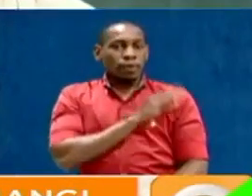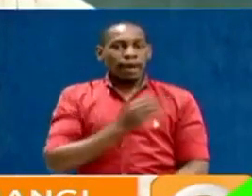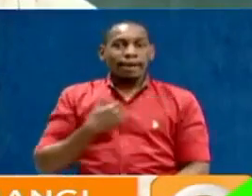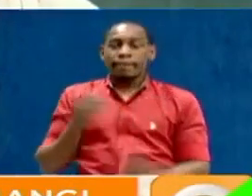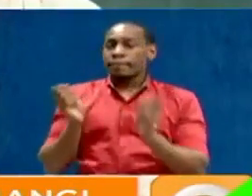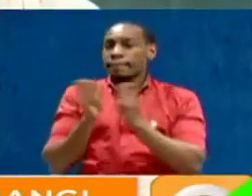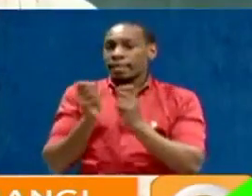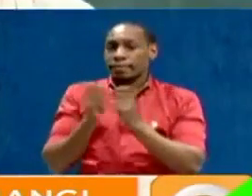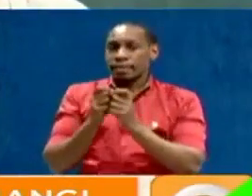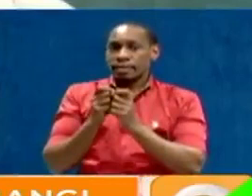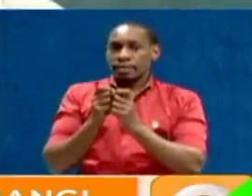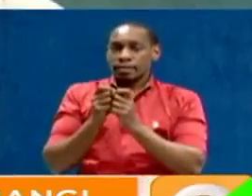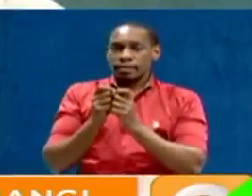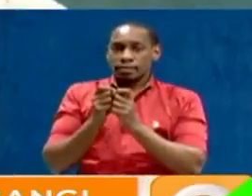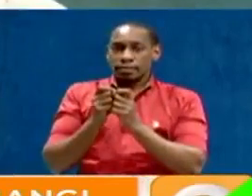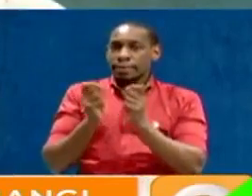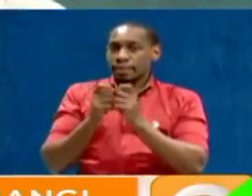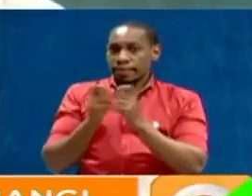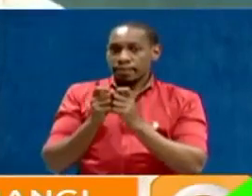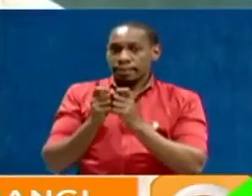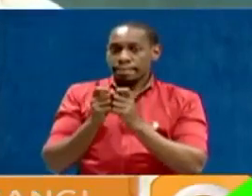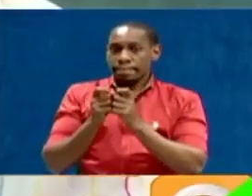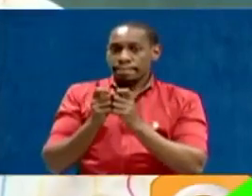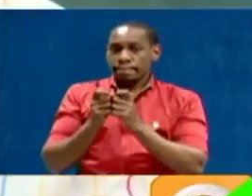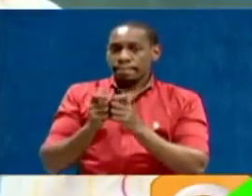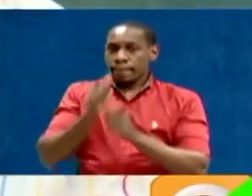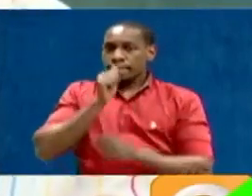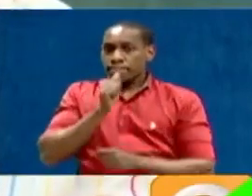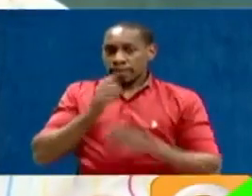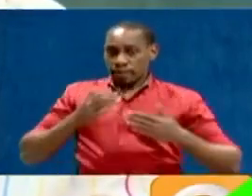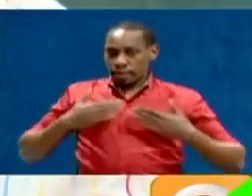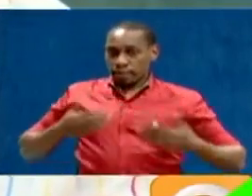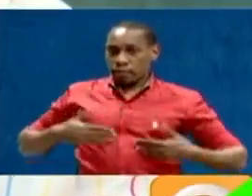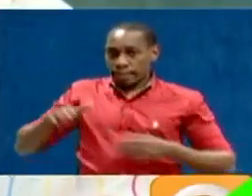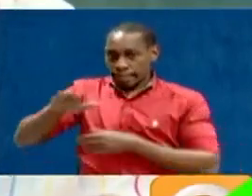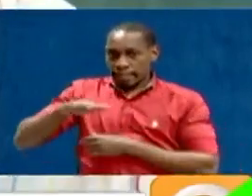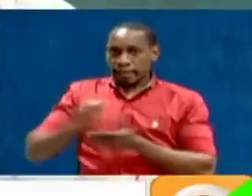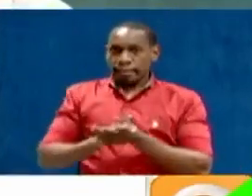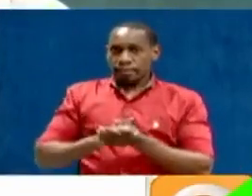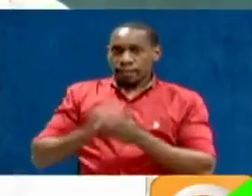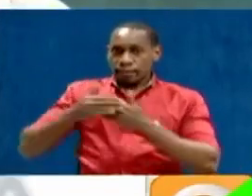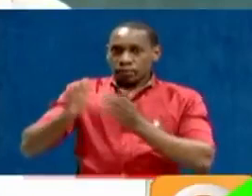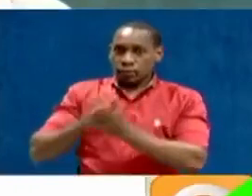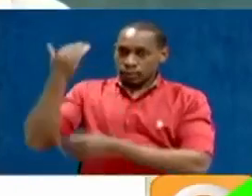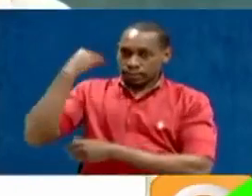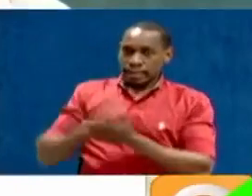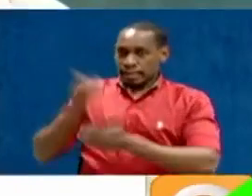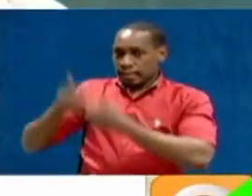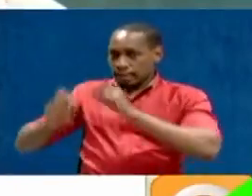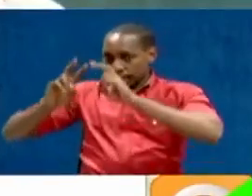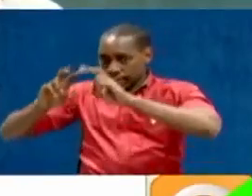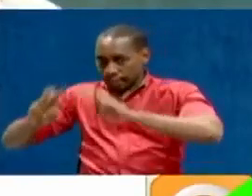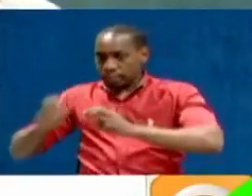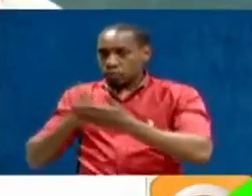having pains on her front, her private part, front and back. And the neighbor checked and she found